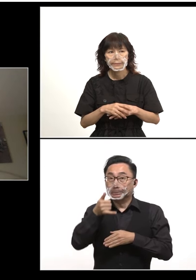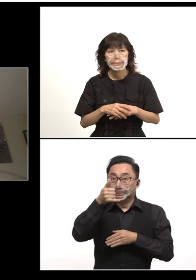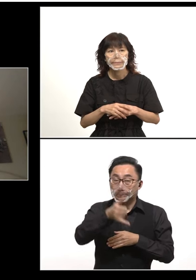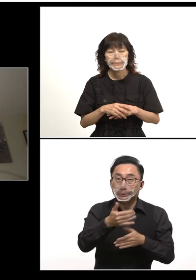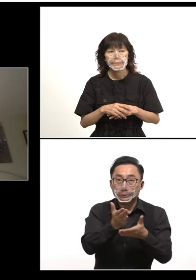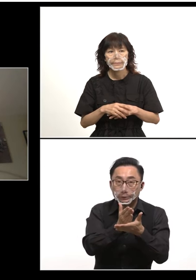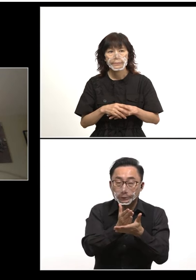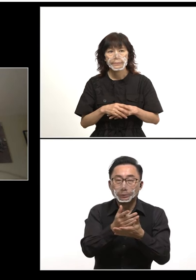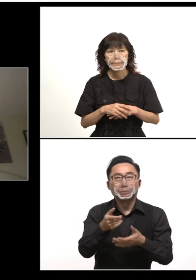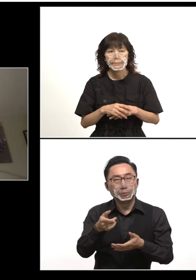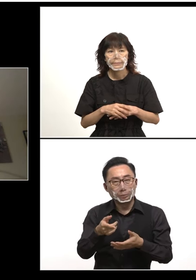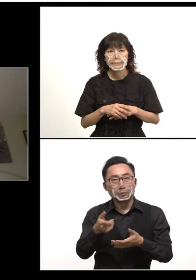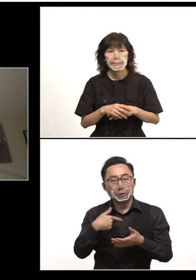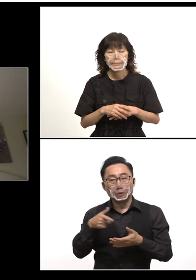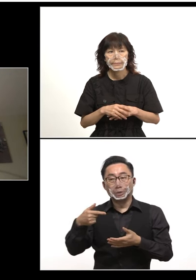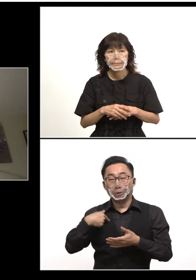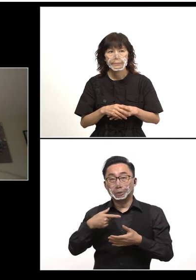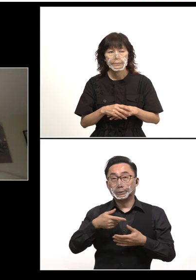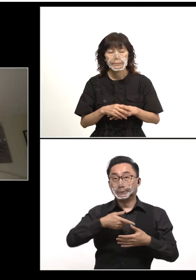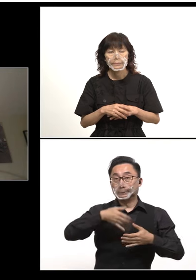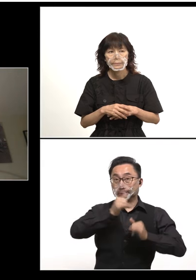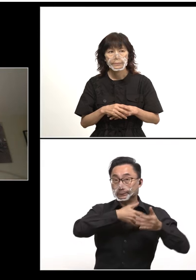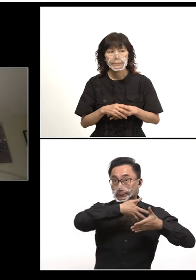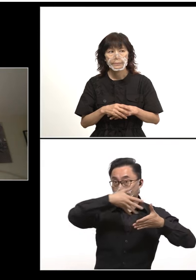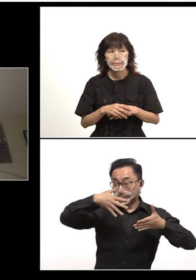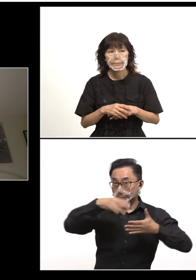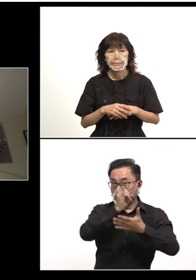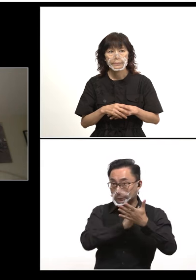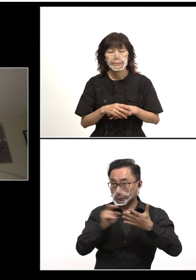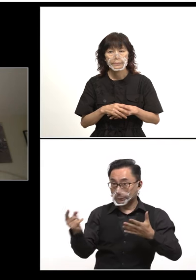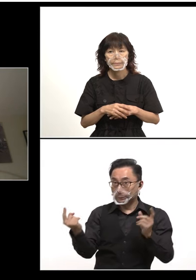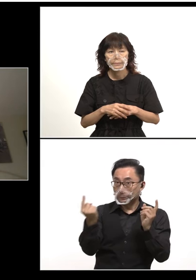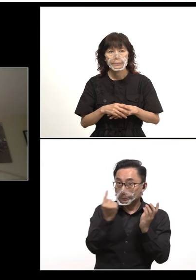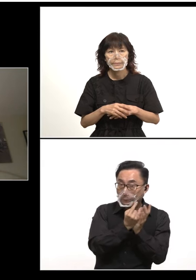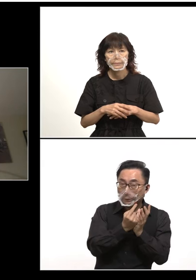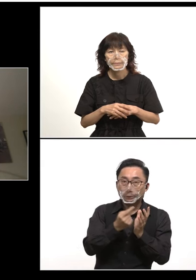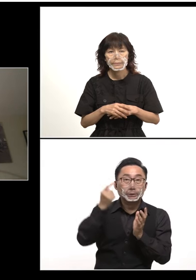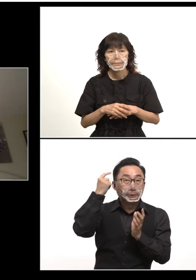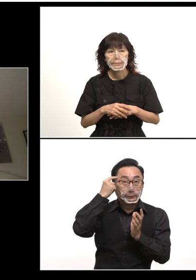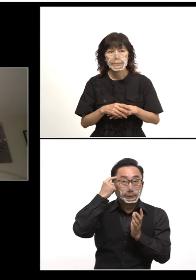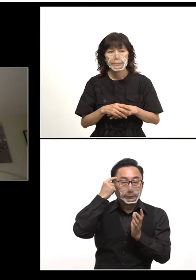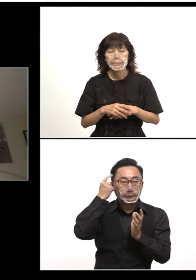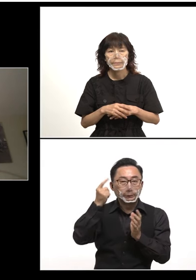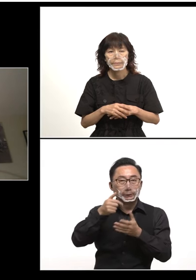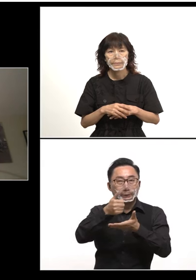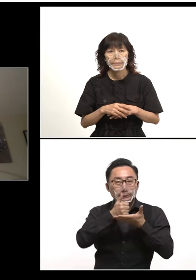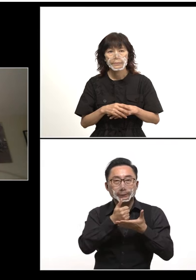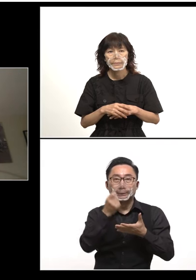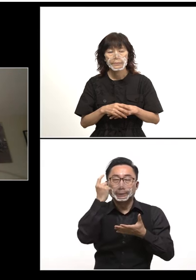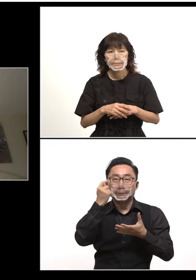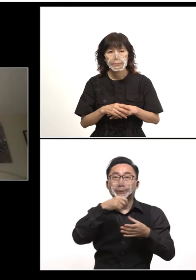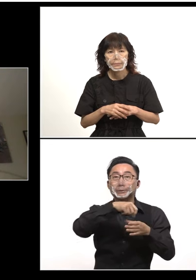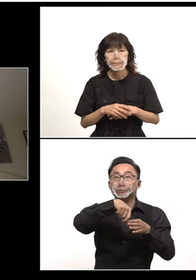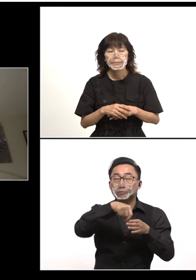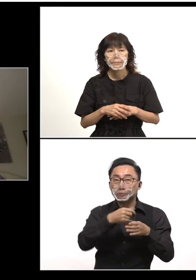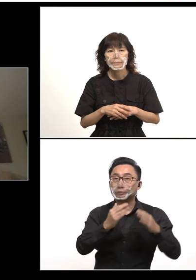Epic Arts and what they like doing, whether that be, you know, serving in the cafe or whether it be dancing in the dance company, they then start to get a taste and a